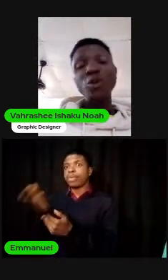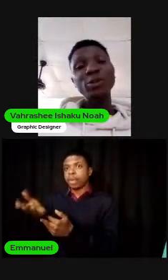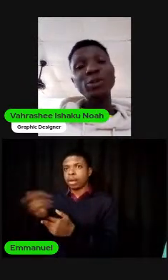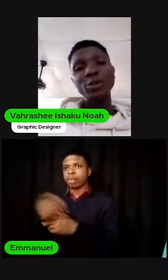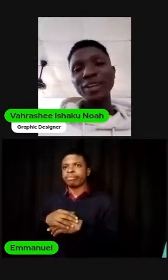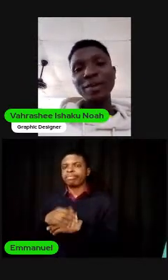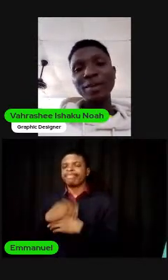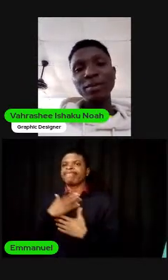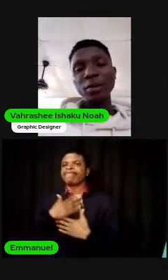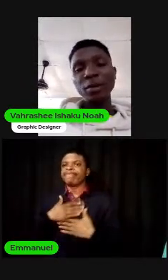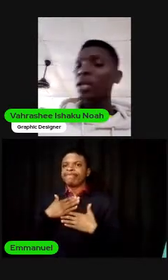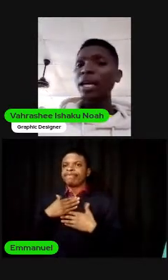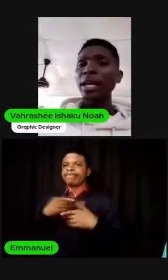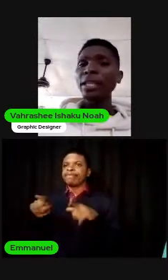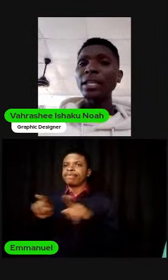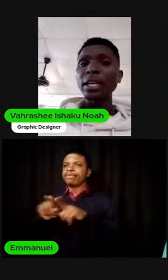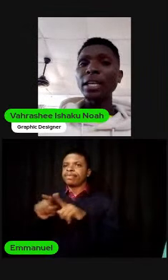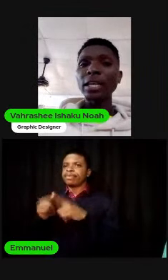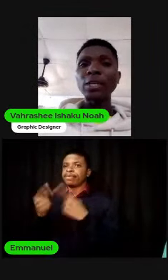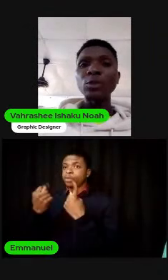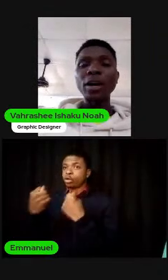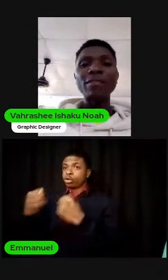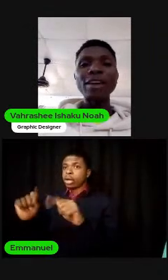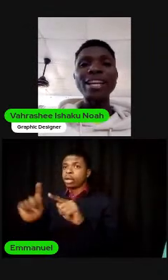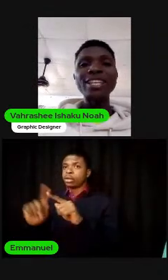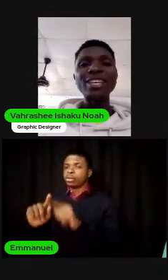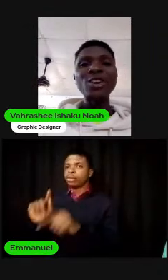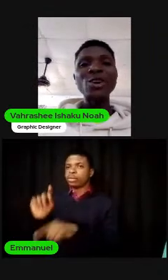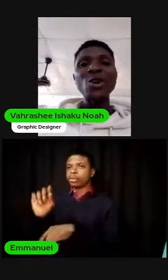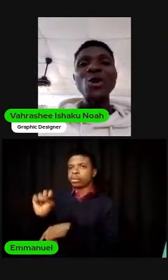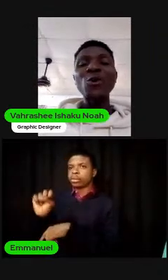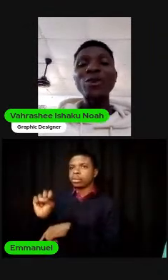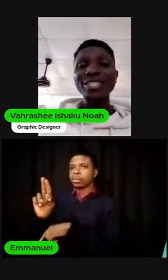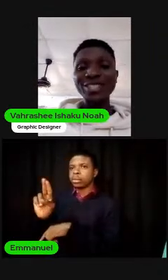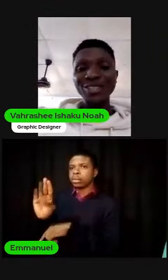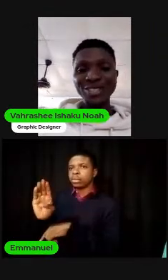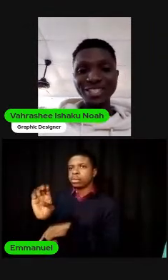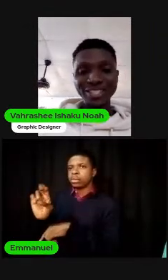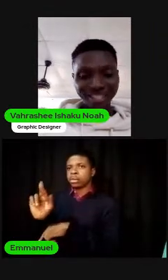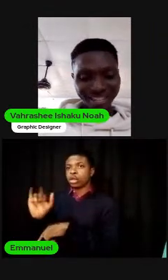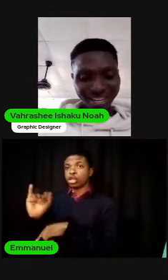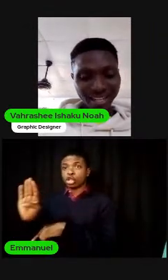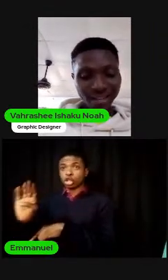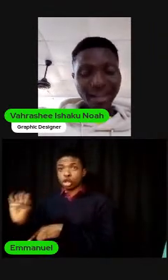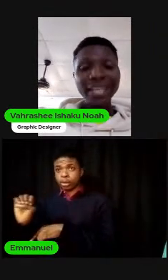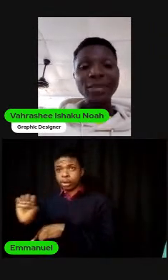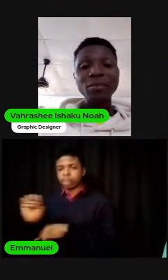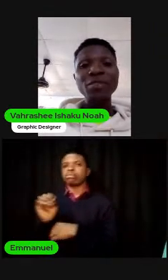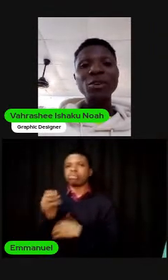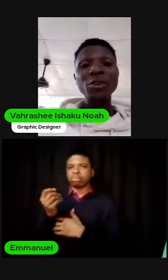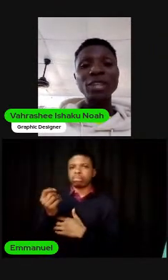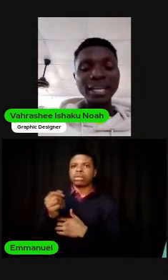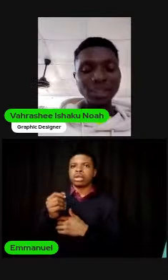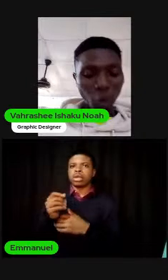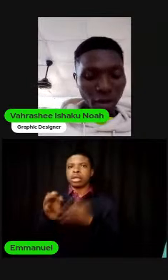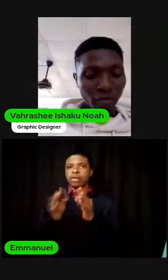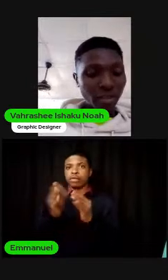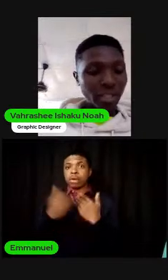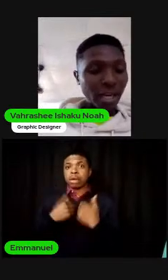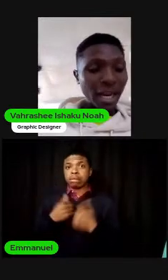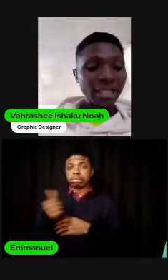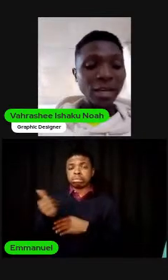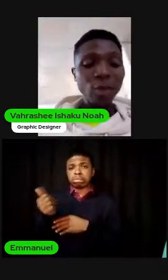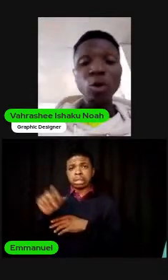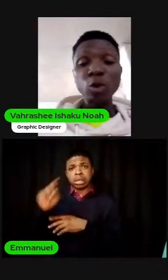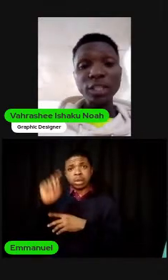do well to subscribe. Then, lastly, in case you have any questions, yes, regarding the previous class or even